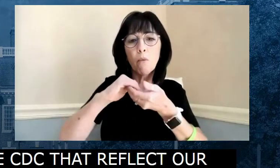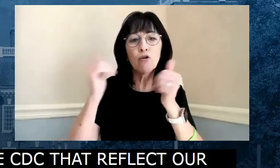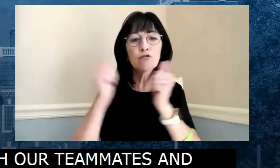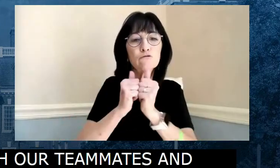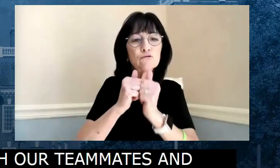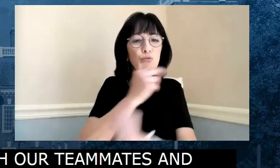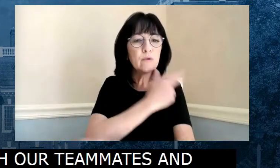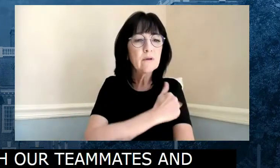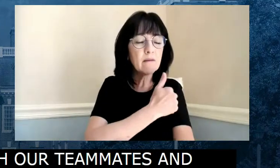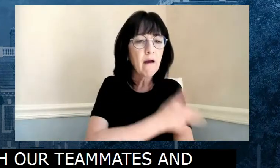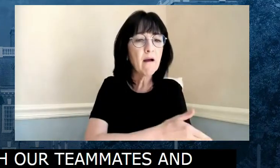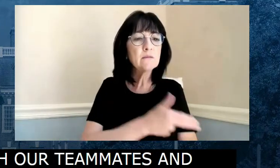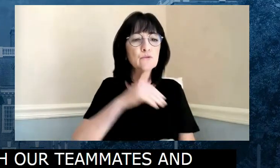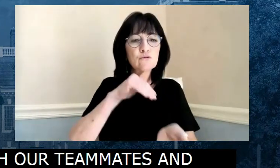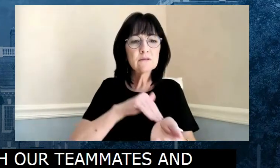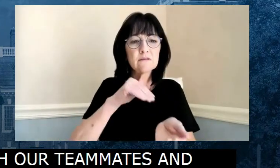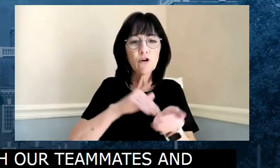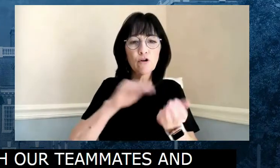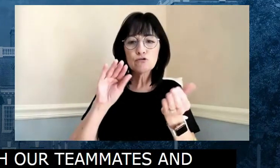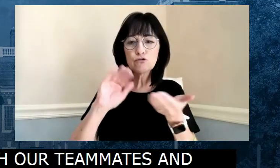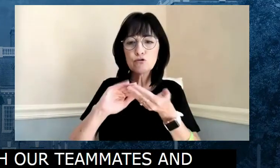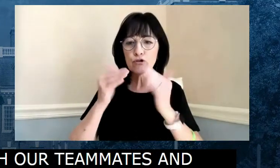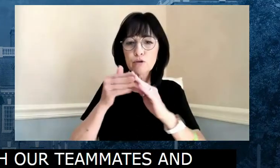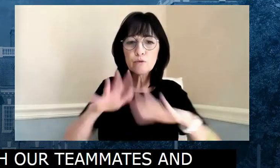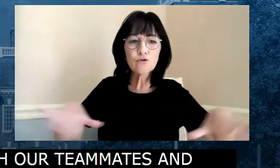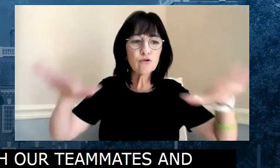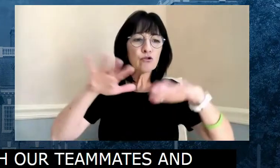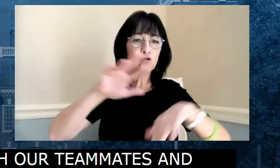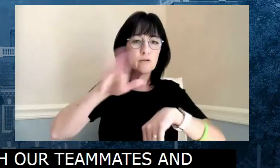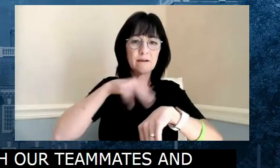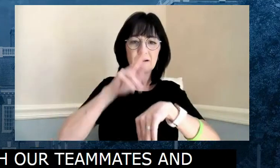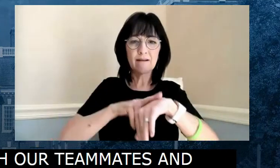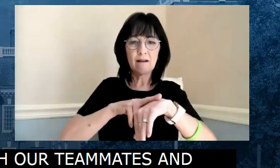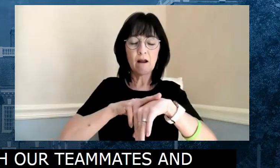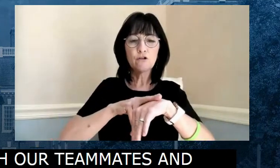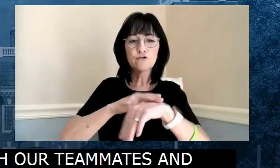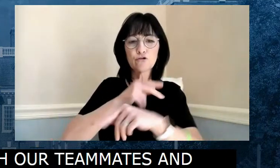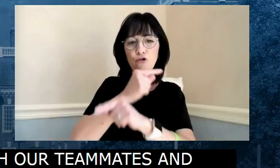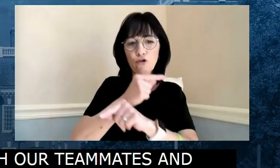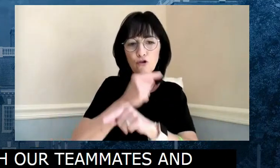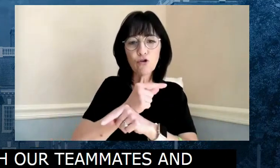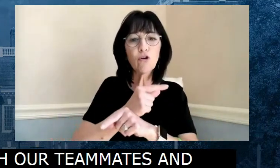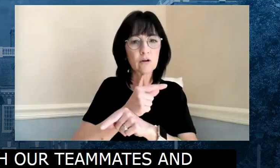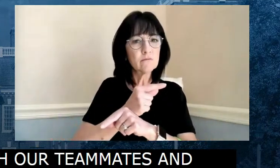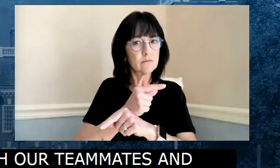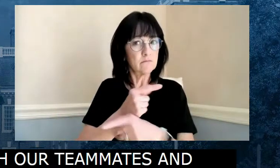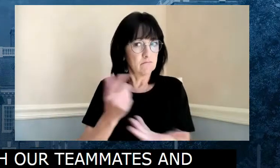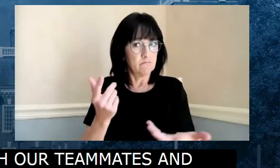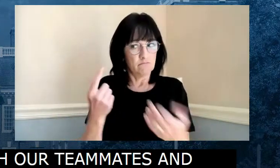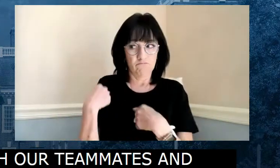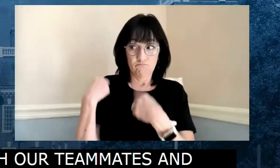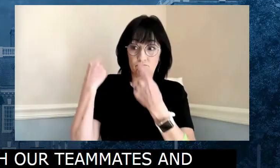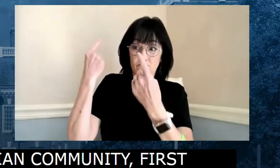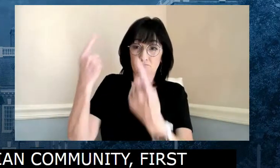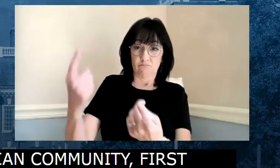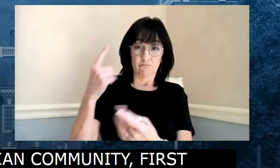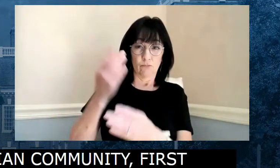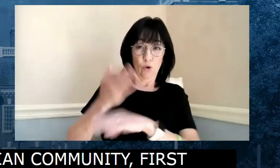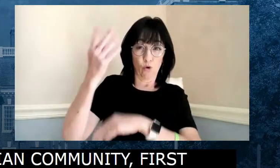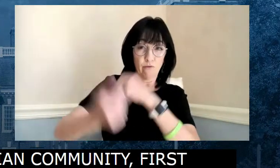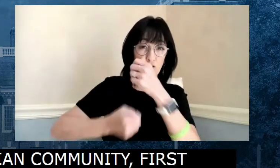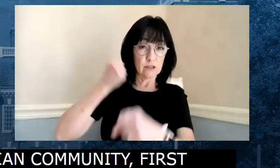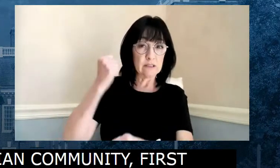physician community, first responders, Army and Air National Guard. And we've learned a lot. It's been an interesting